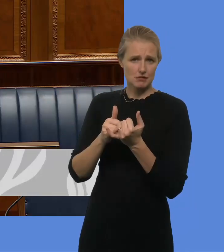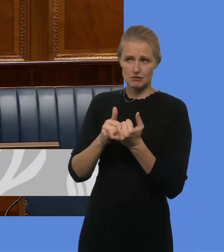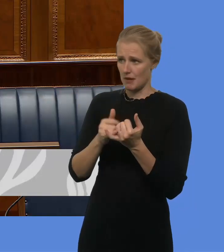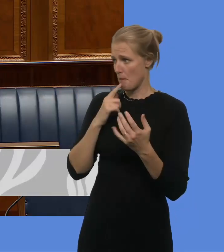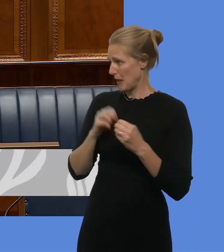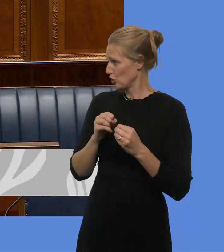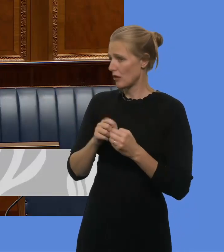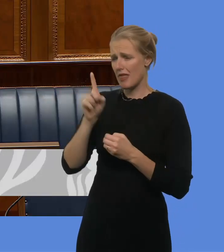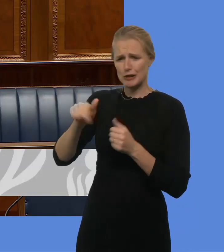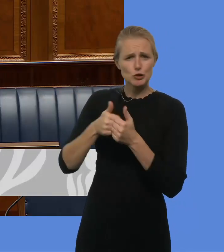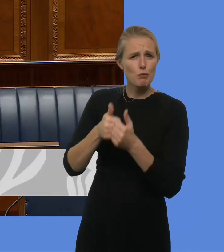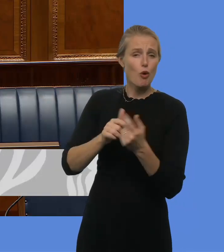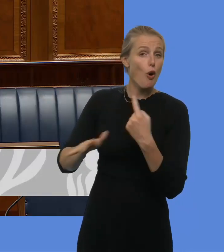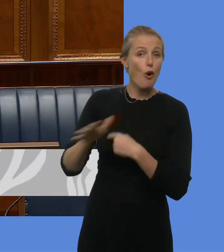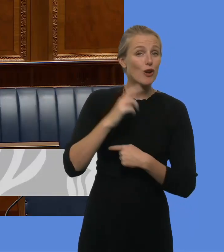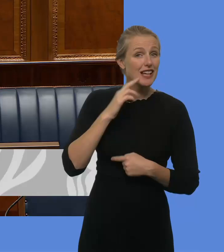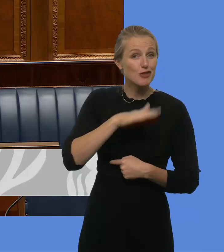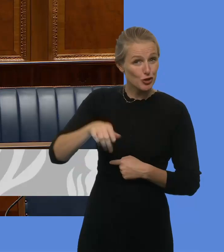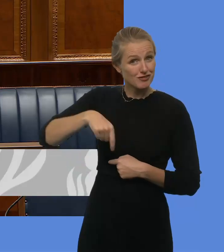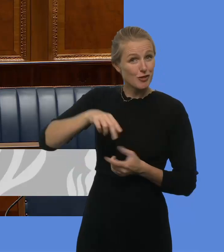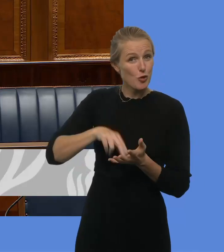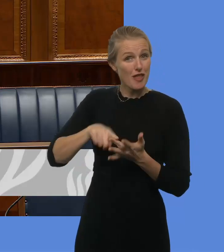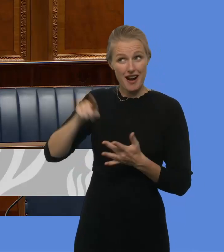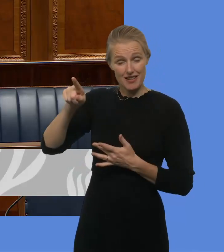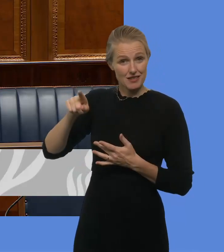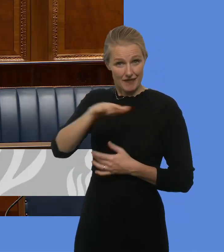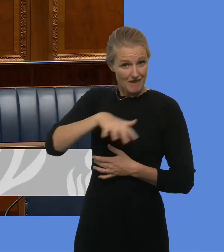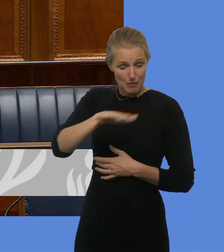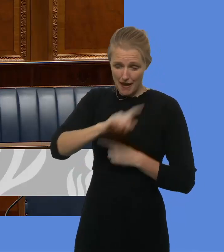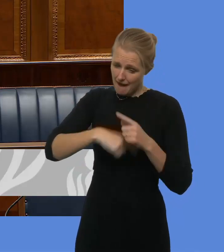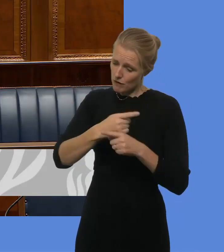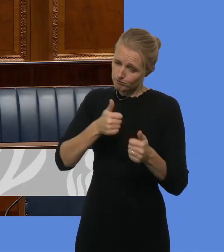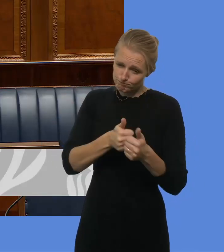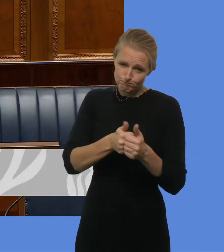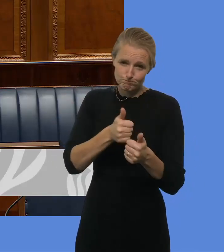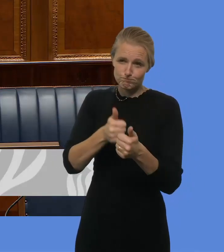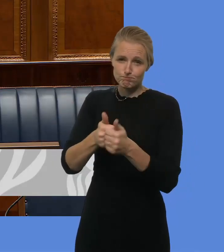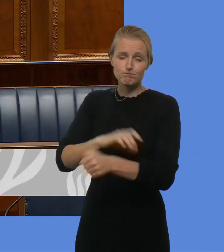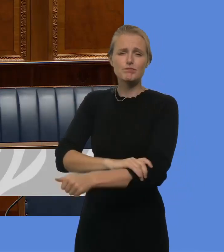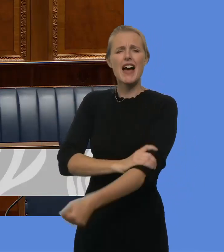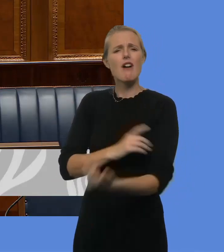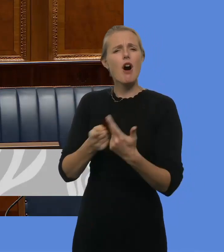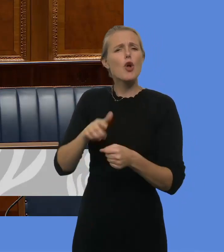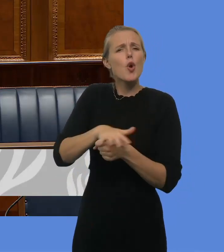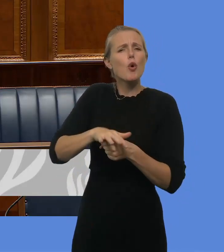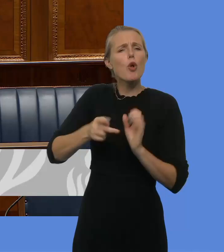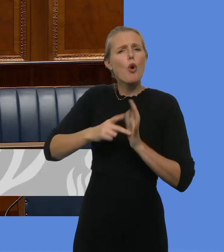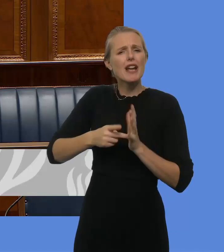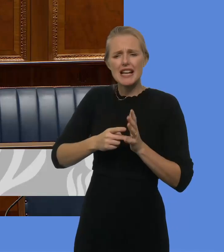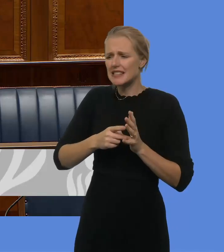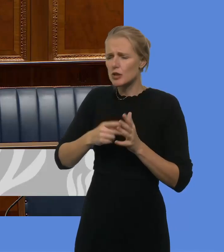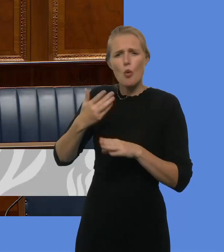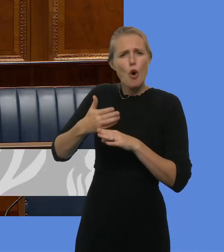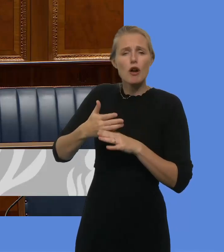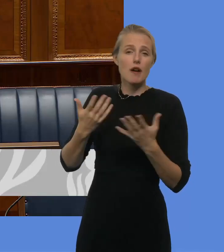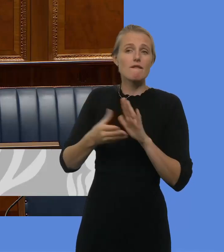who support all the deaf children in Northern Ireland and their families every year. There are a number of other local organisations working in this area. I'd